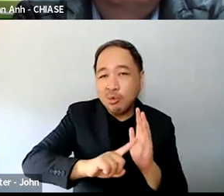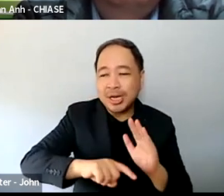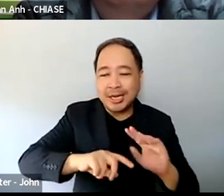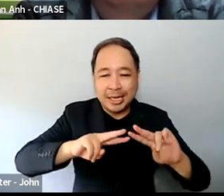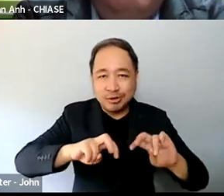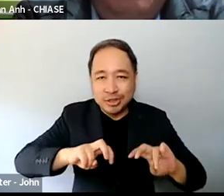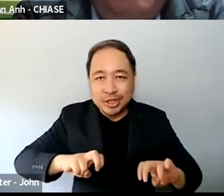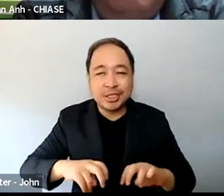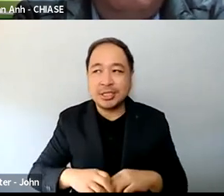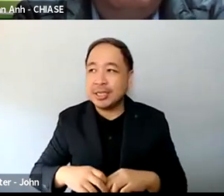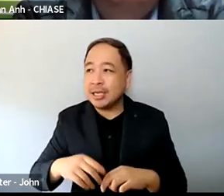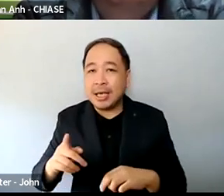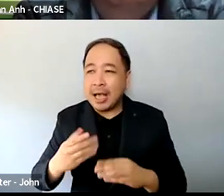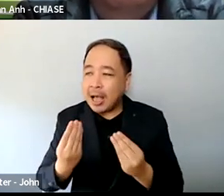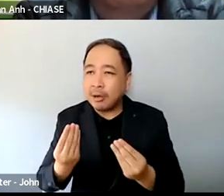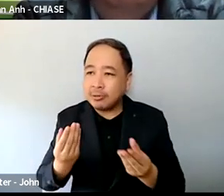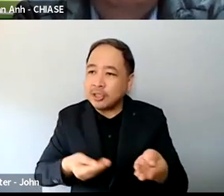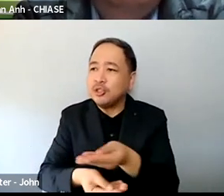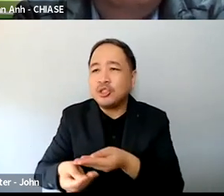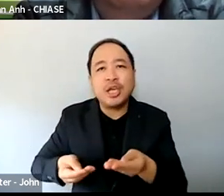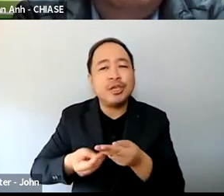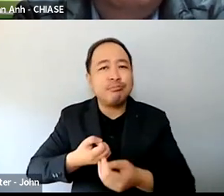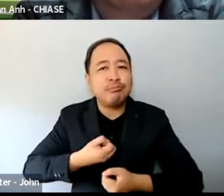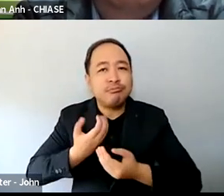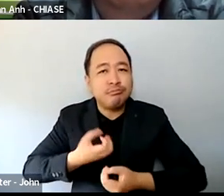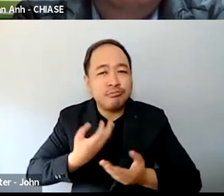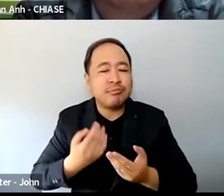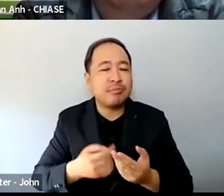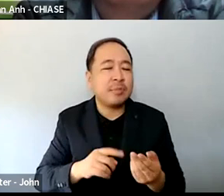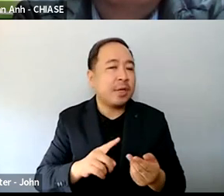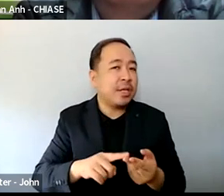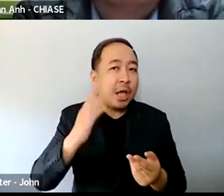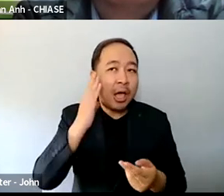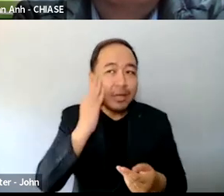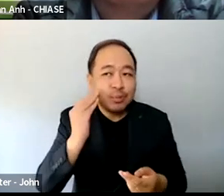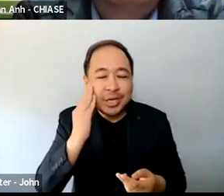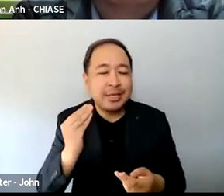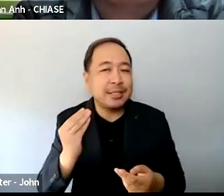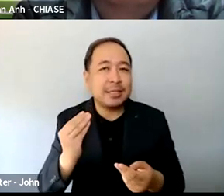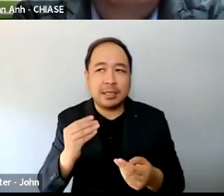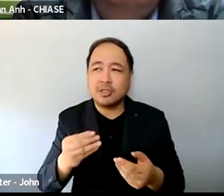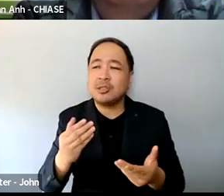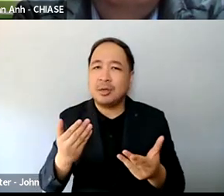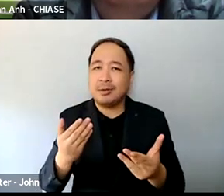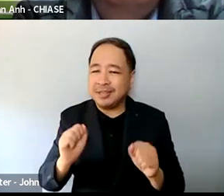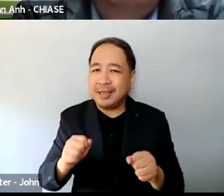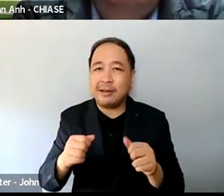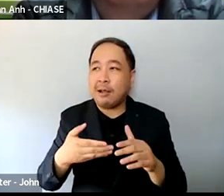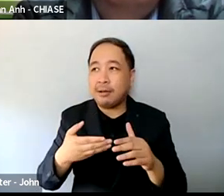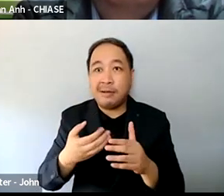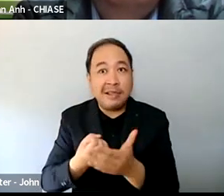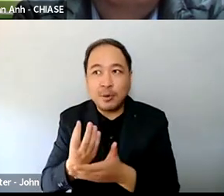about experiences, we heard about, saving time and device for her. So she has to get access to